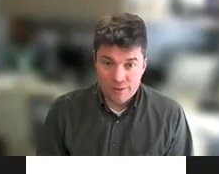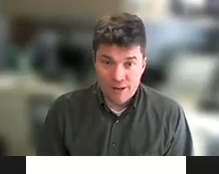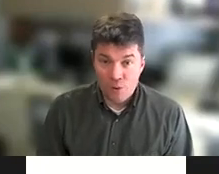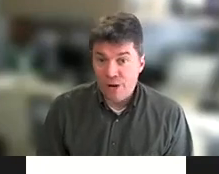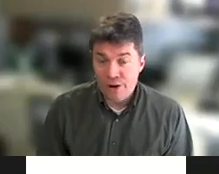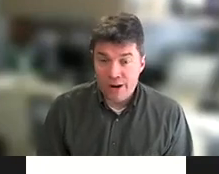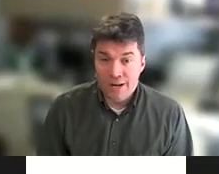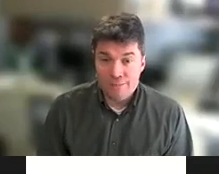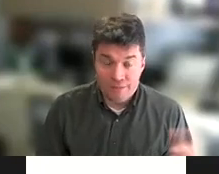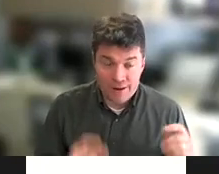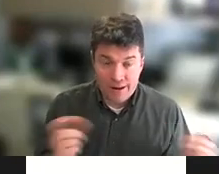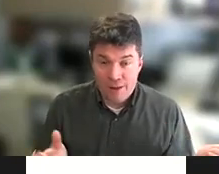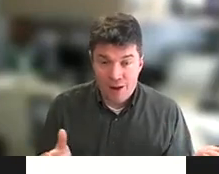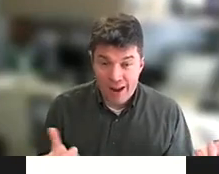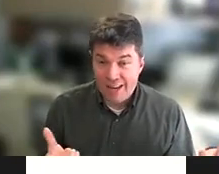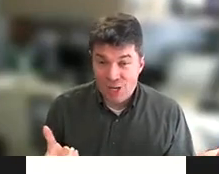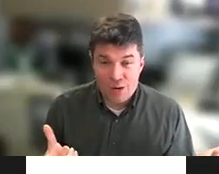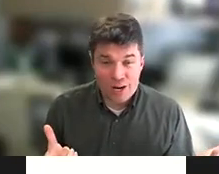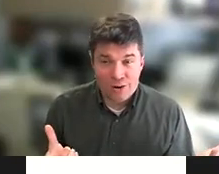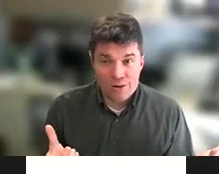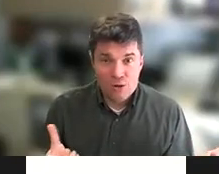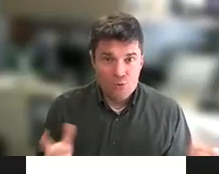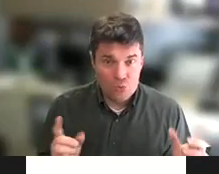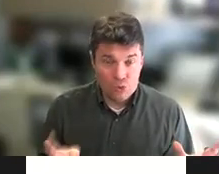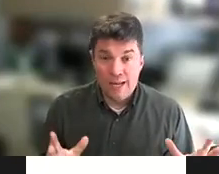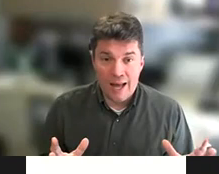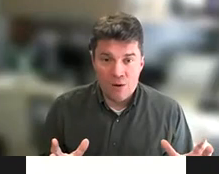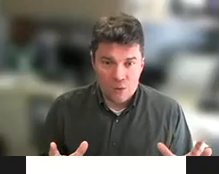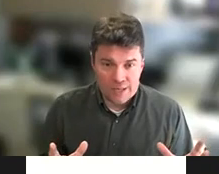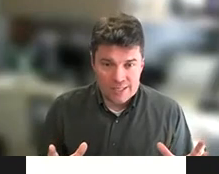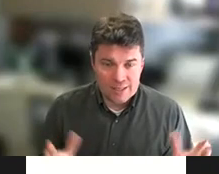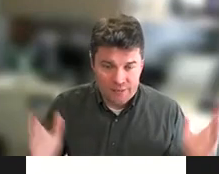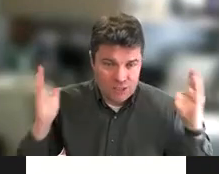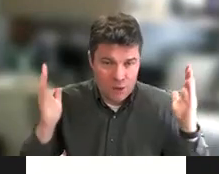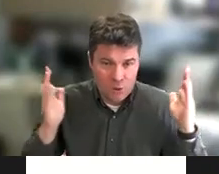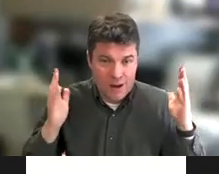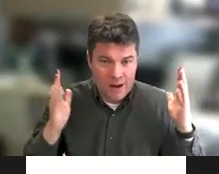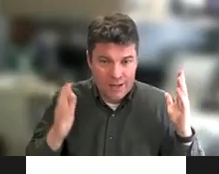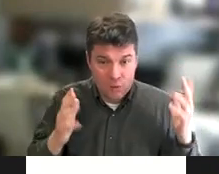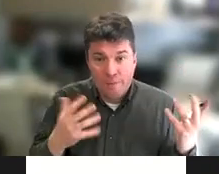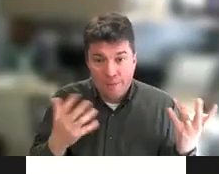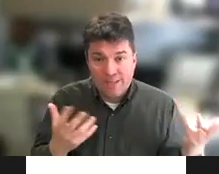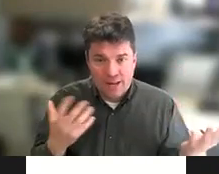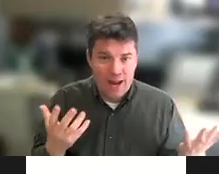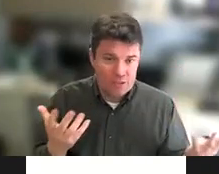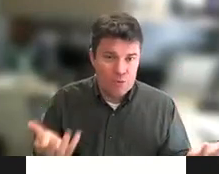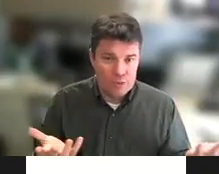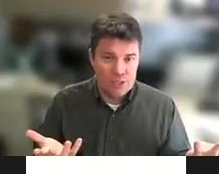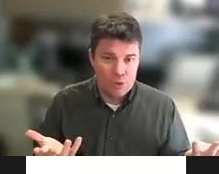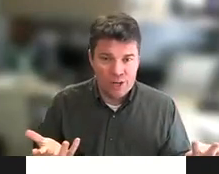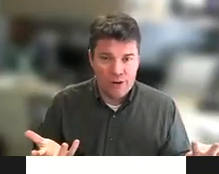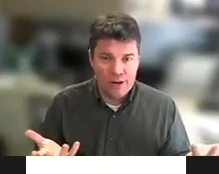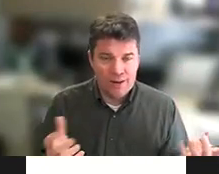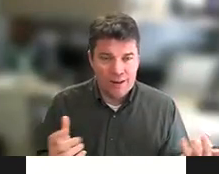for example, I wear hearing aids, but if I take them out, I do hear really loud noises if it's close by. So that means I have